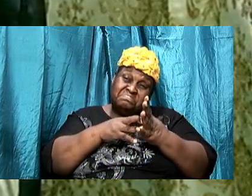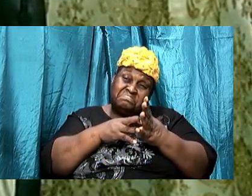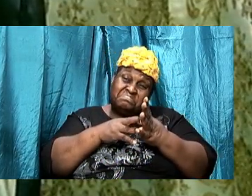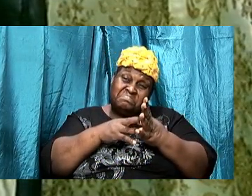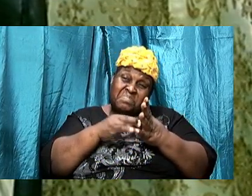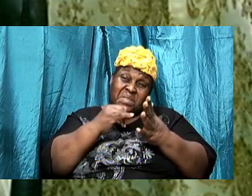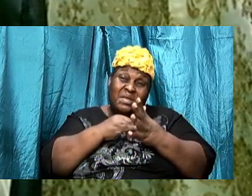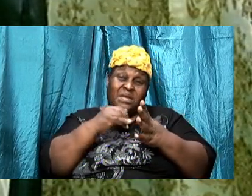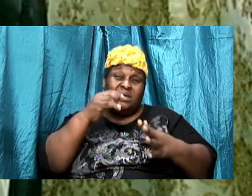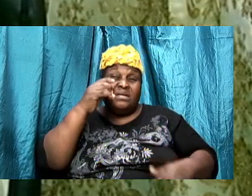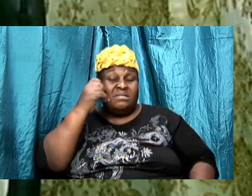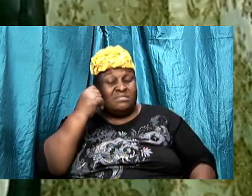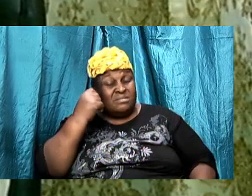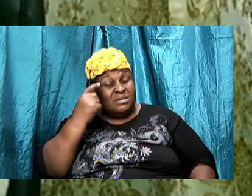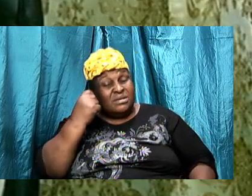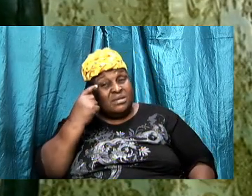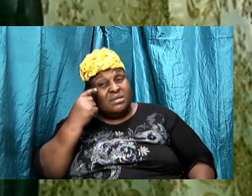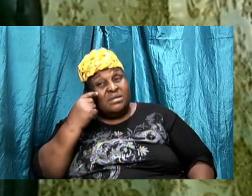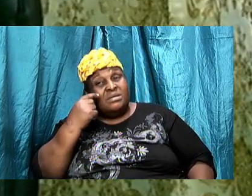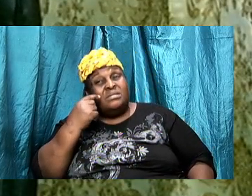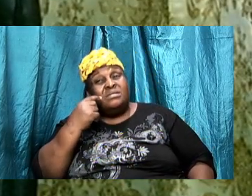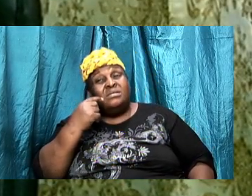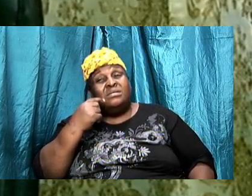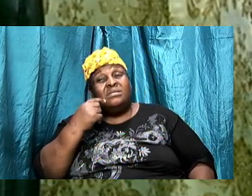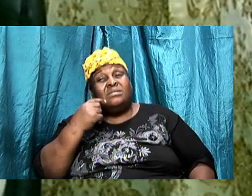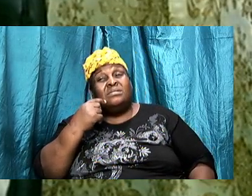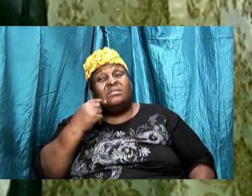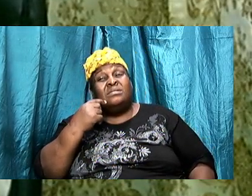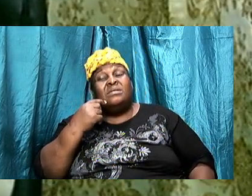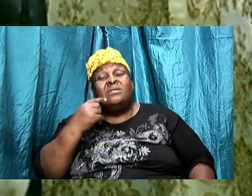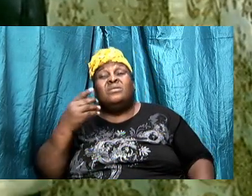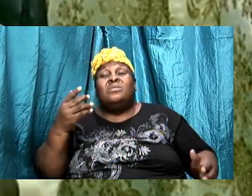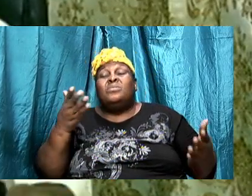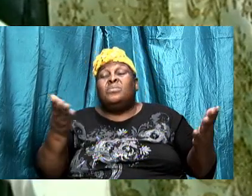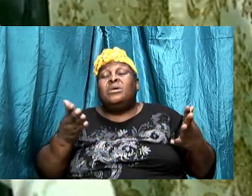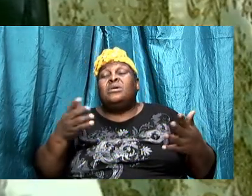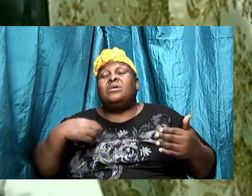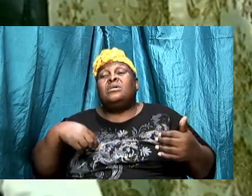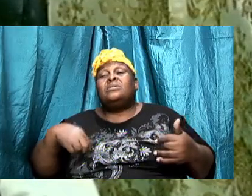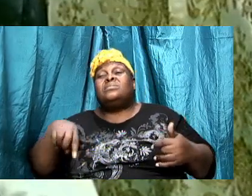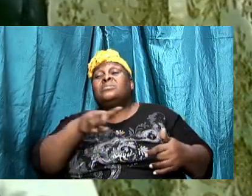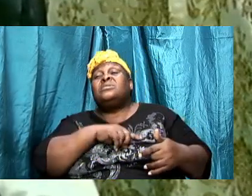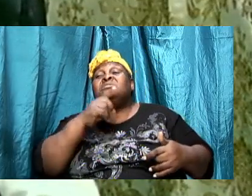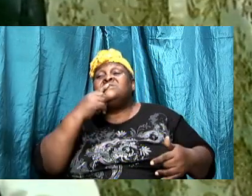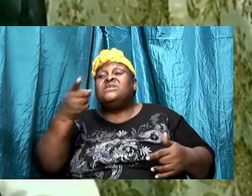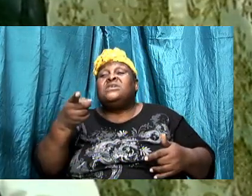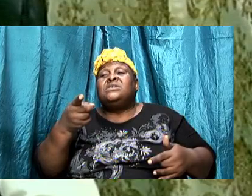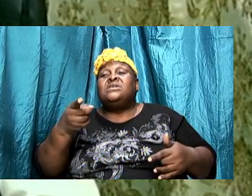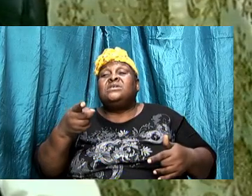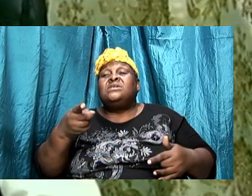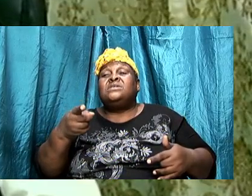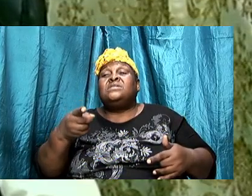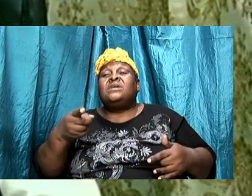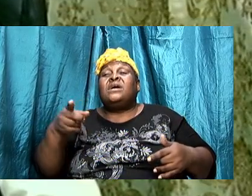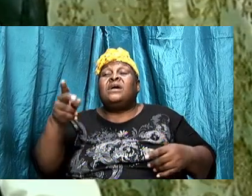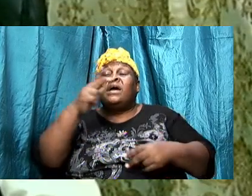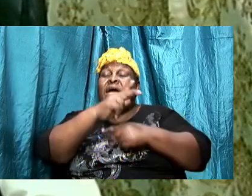it underscores the point that I'm making, that, you know, the type of reverence, the type